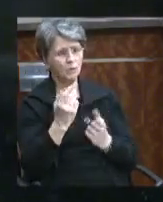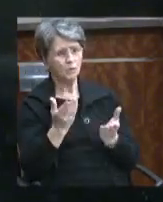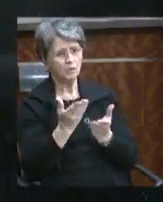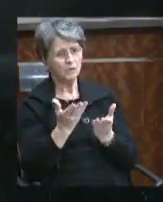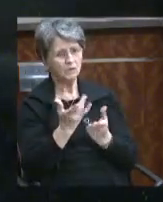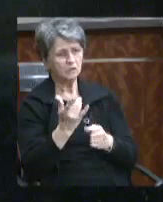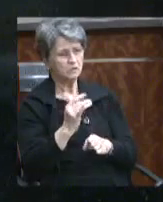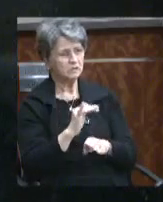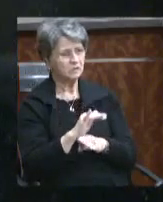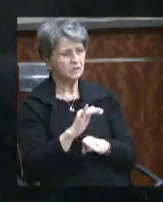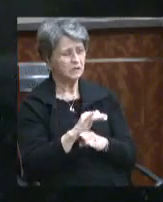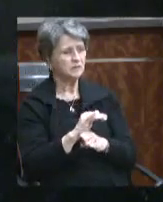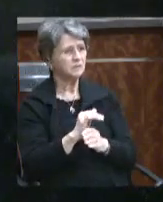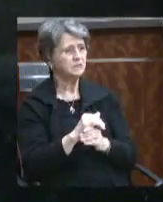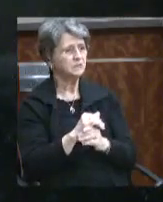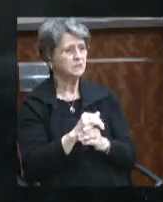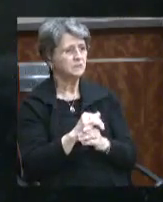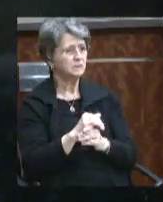as those that